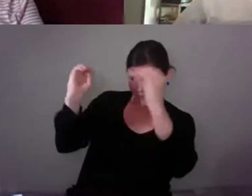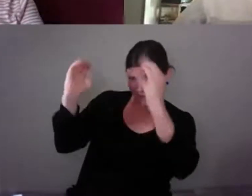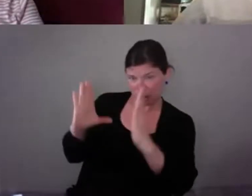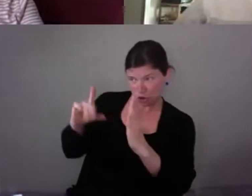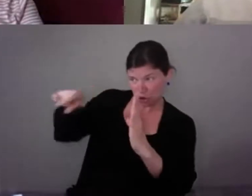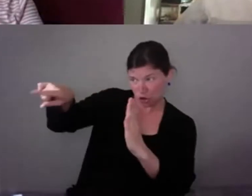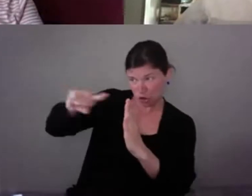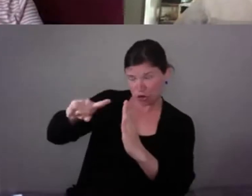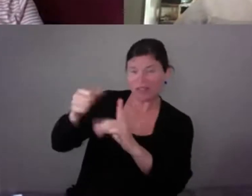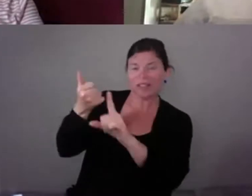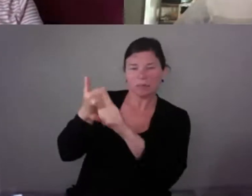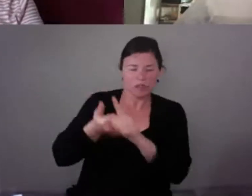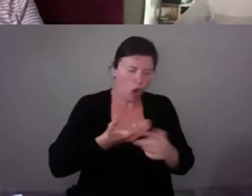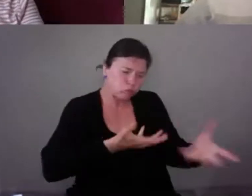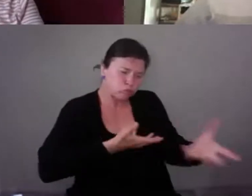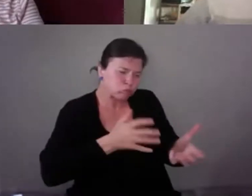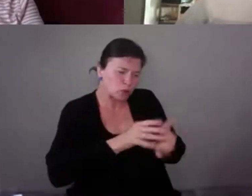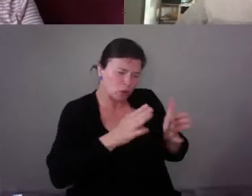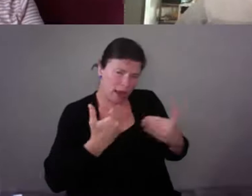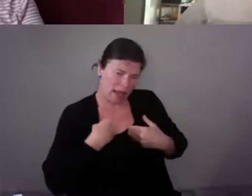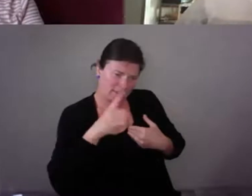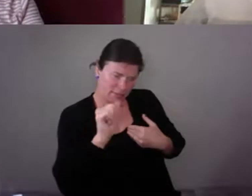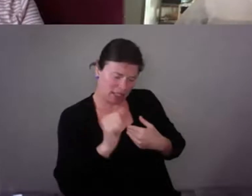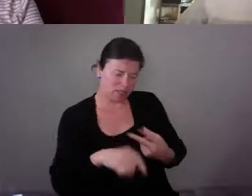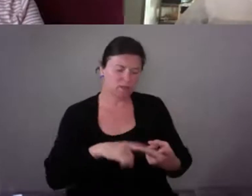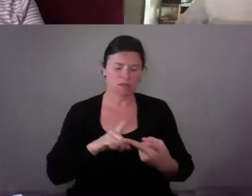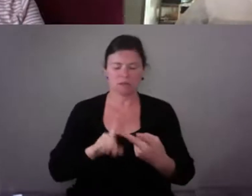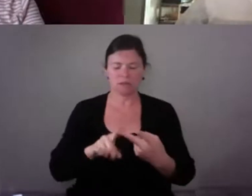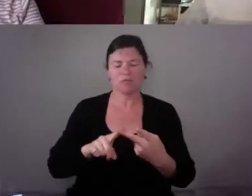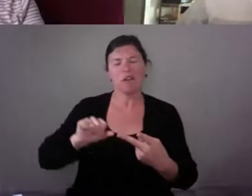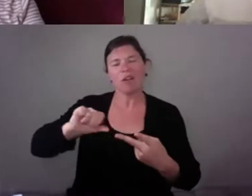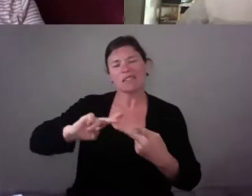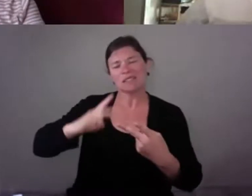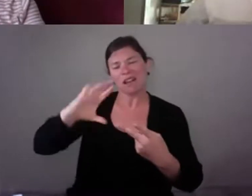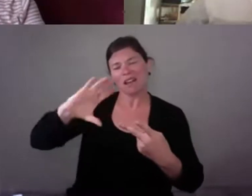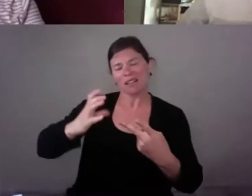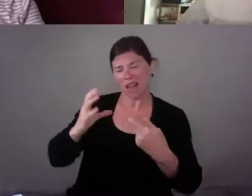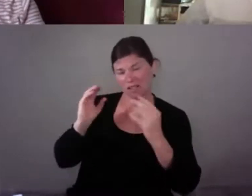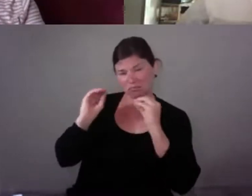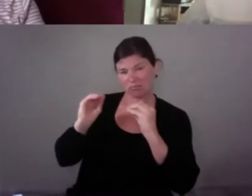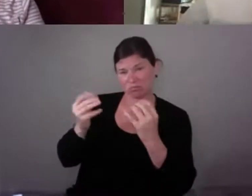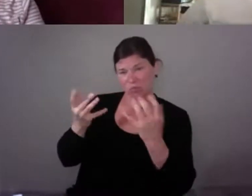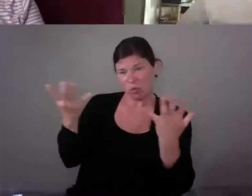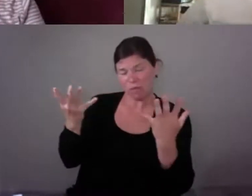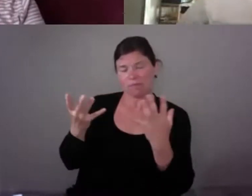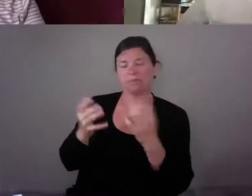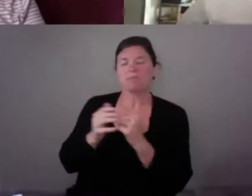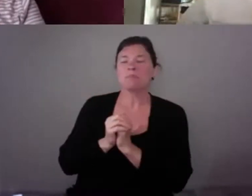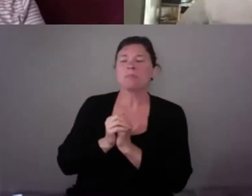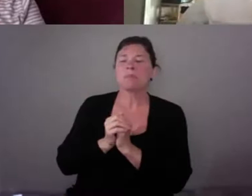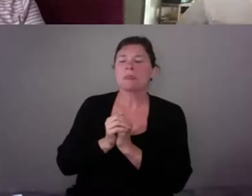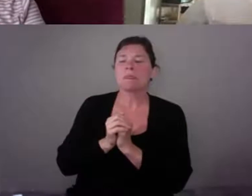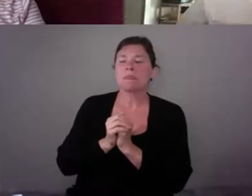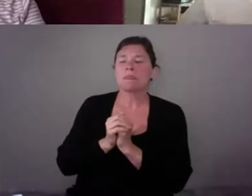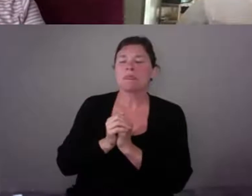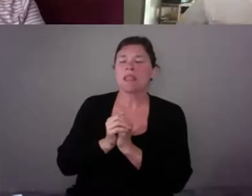with disabilities, and then I teach a course on disability and how